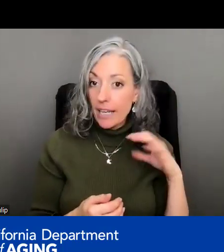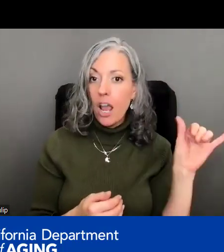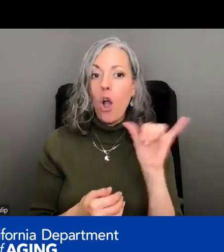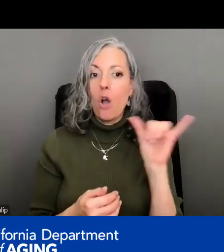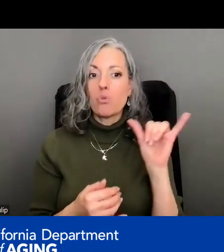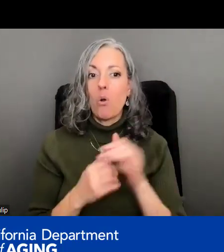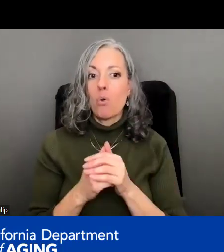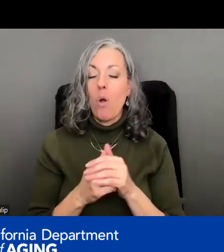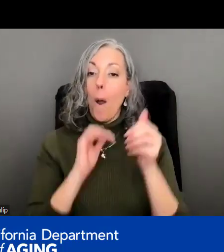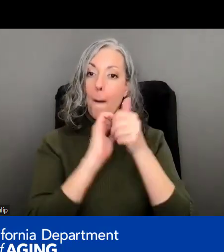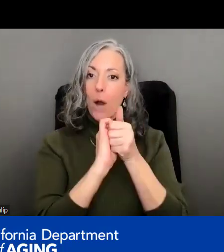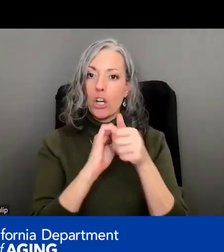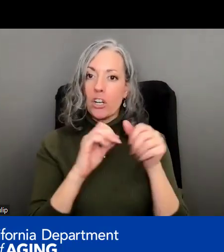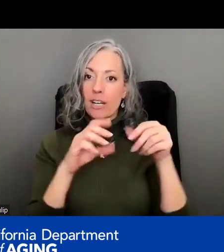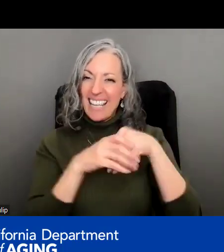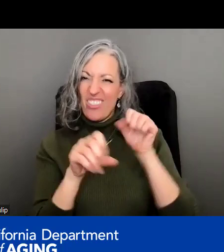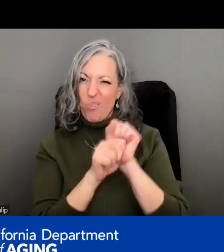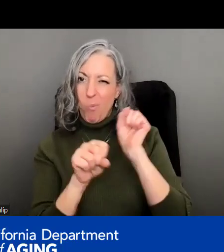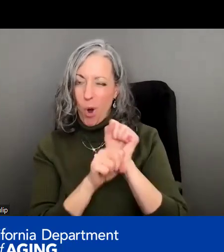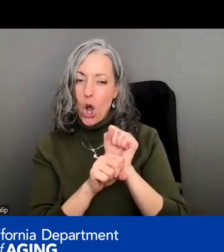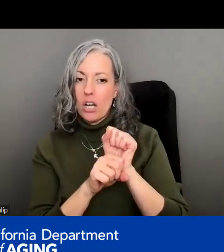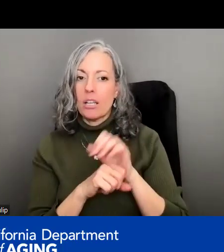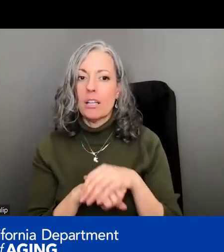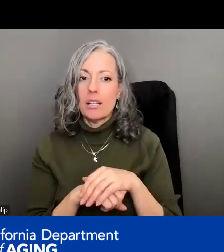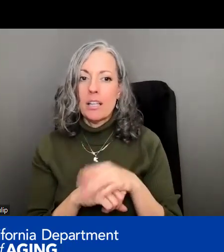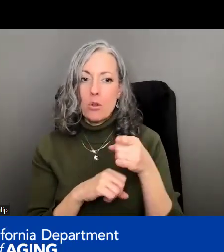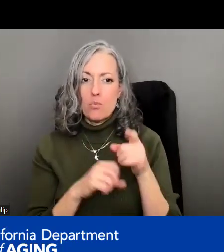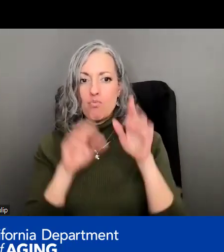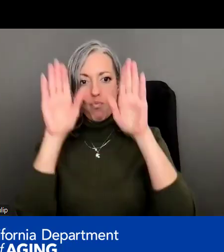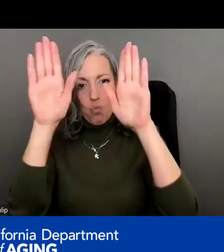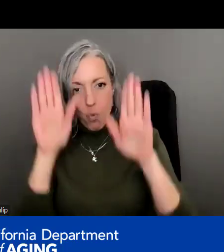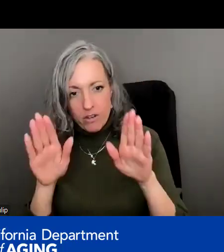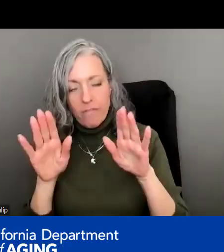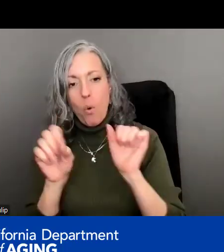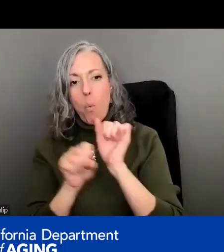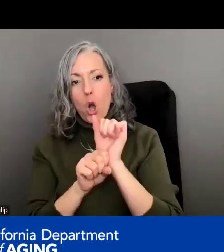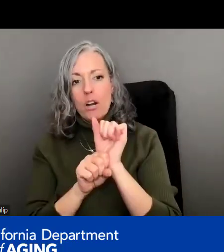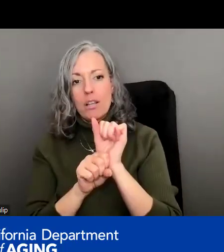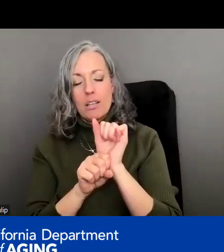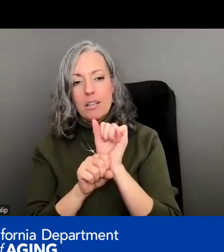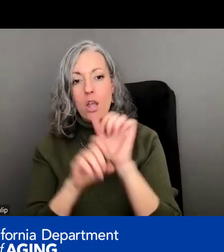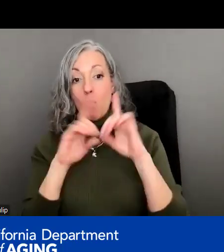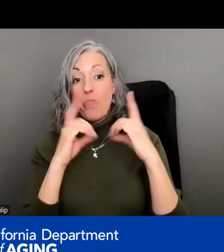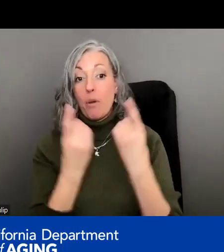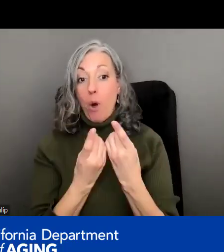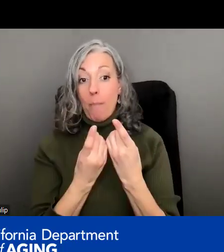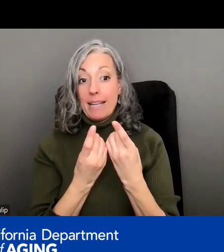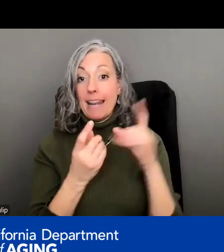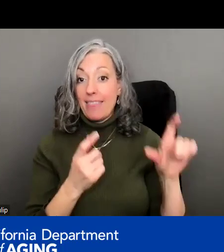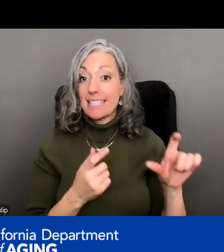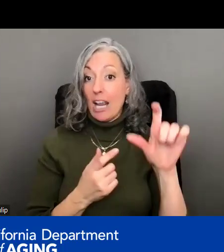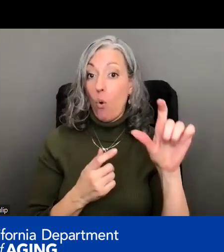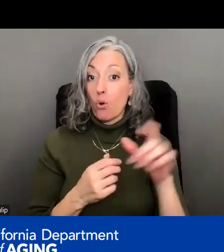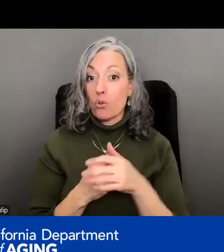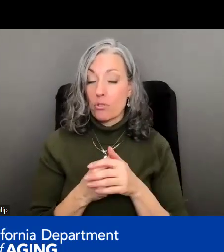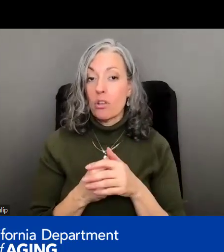our partner in the work, Collaborative Consulting, who did tremendous work with the department and our stakeholders. So